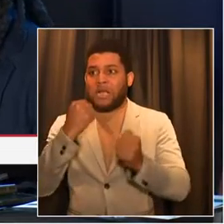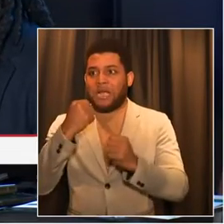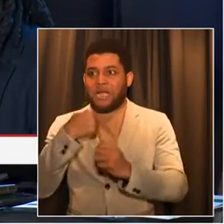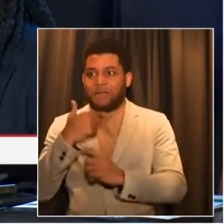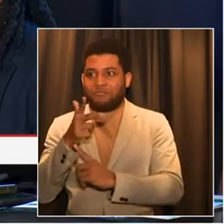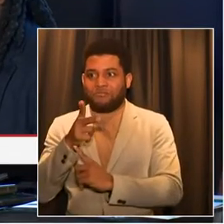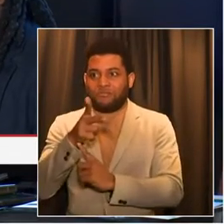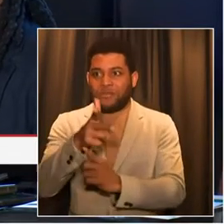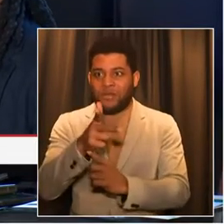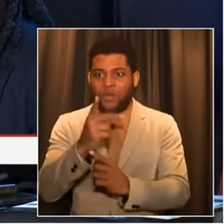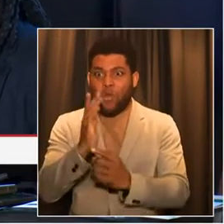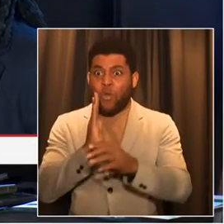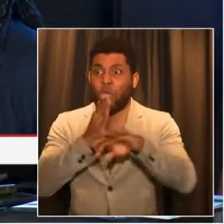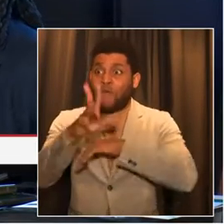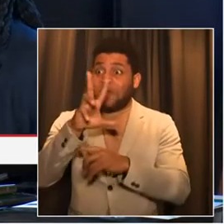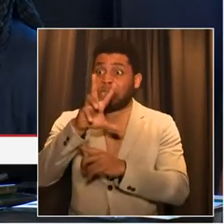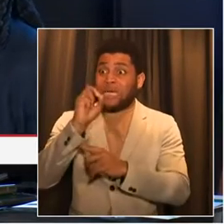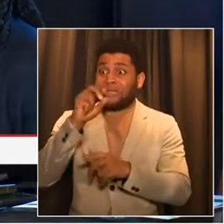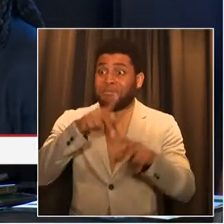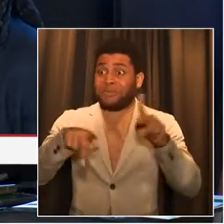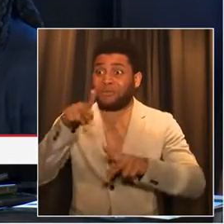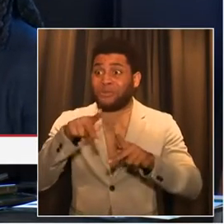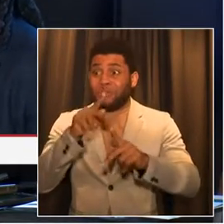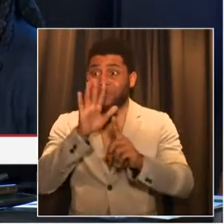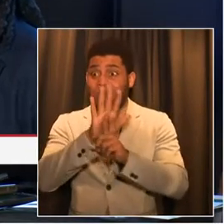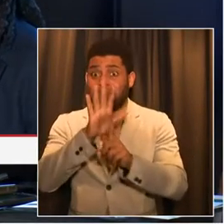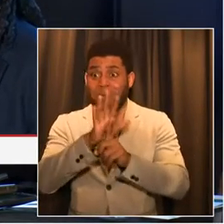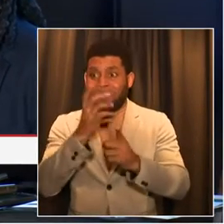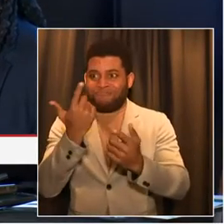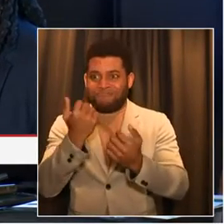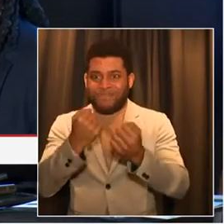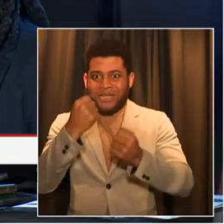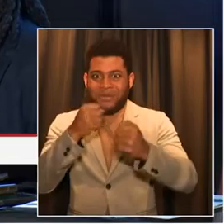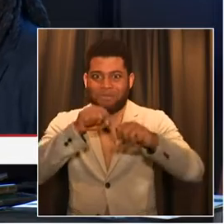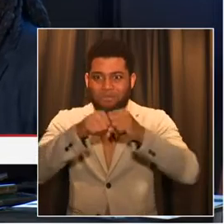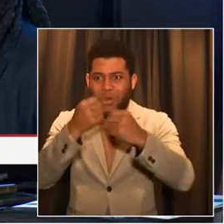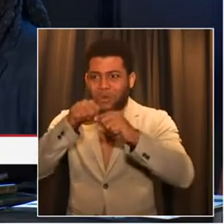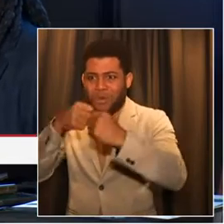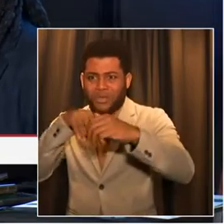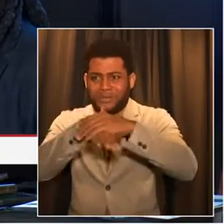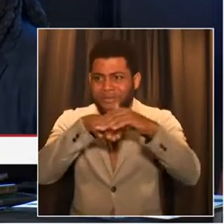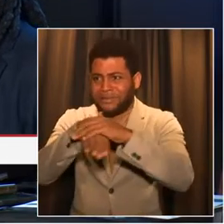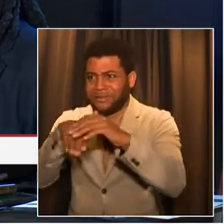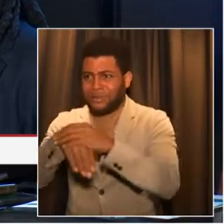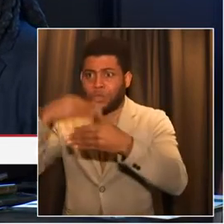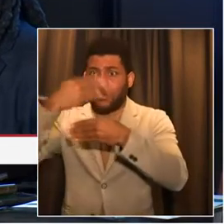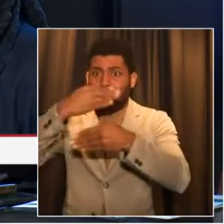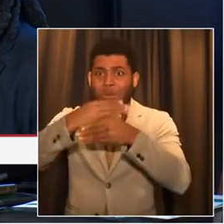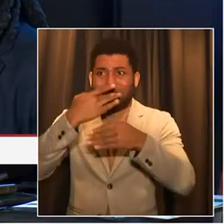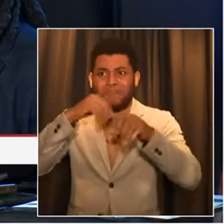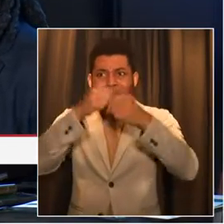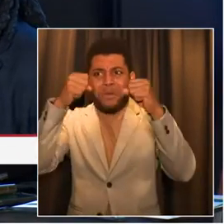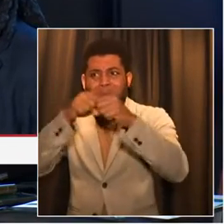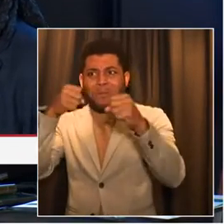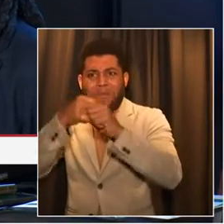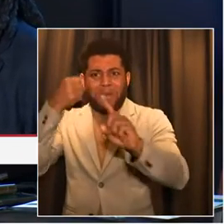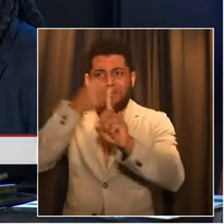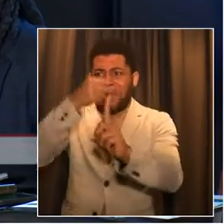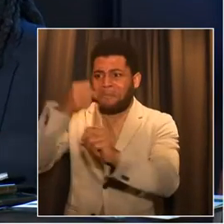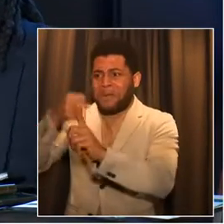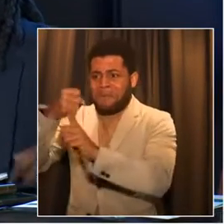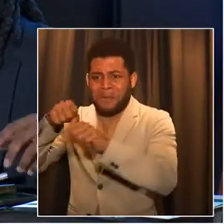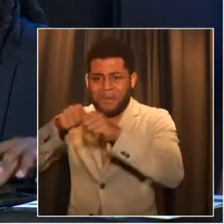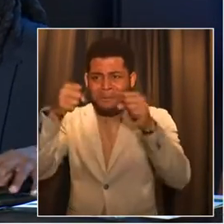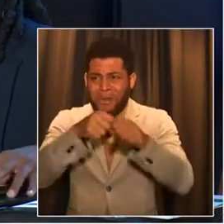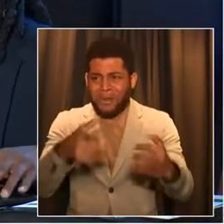people whose car was broken into at those 2 events. And then another issue, Mayor Bowser, I have a question about access